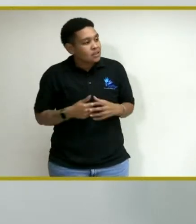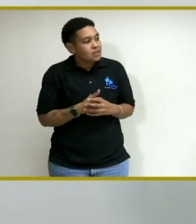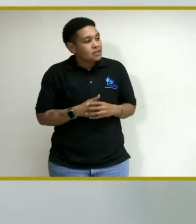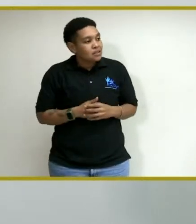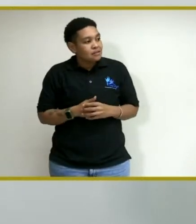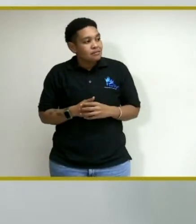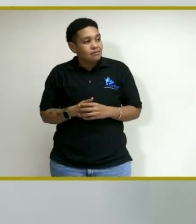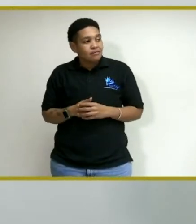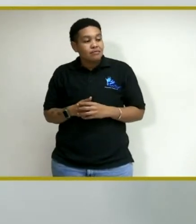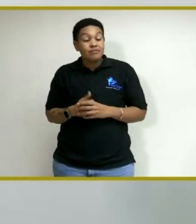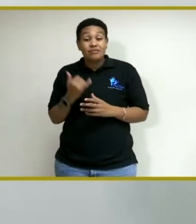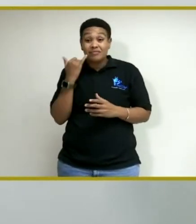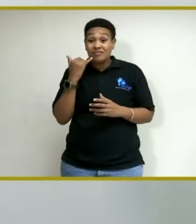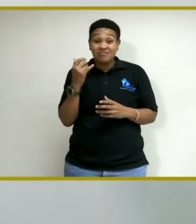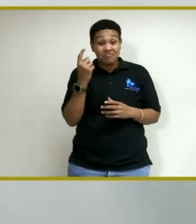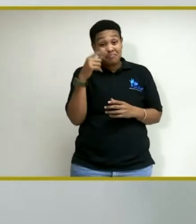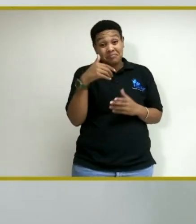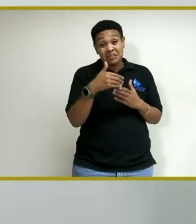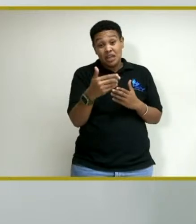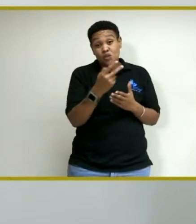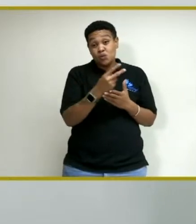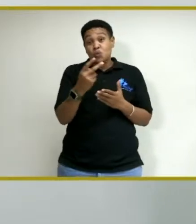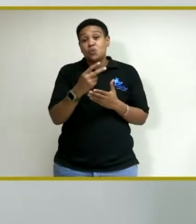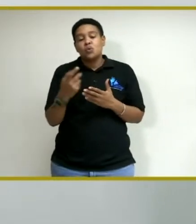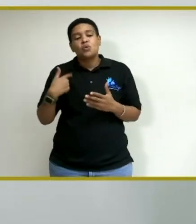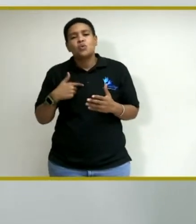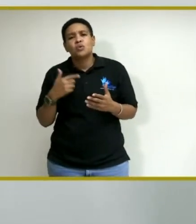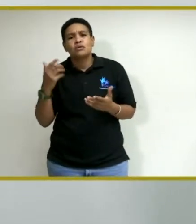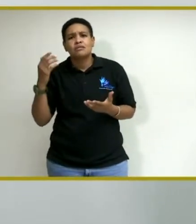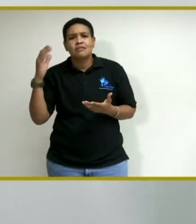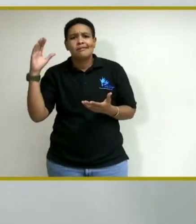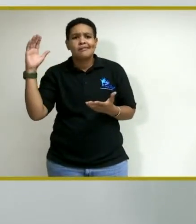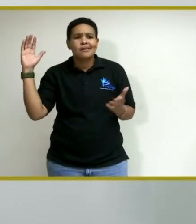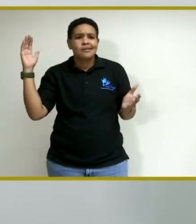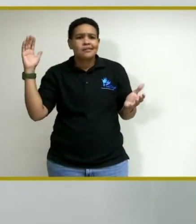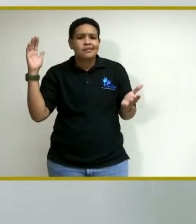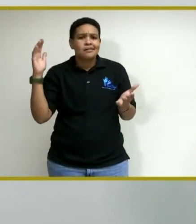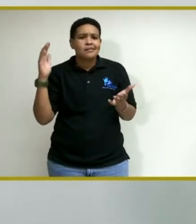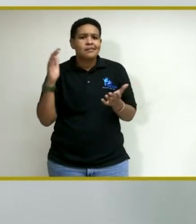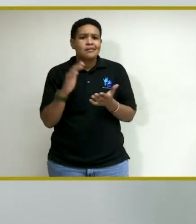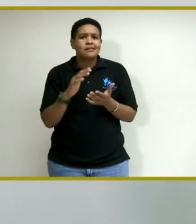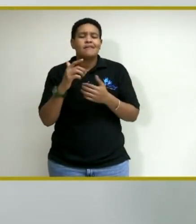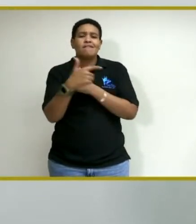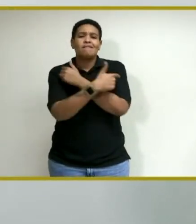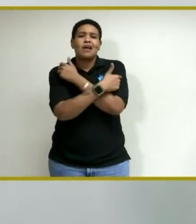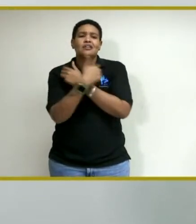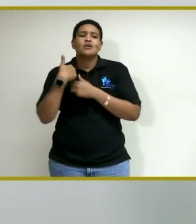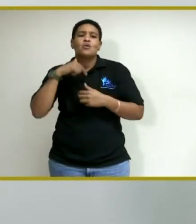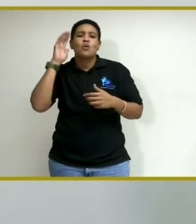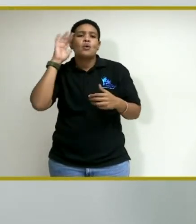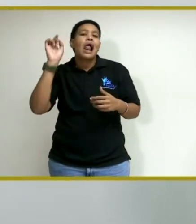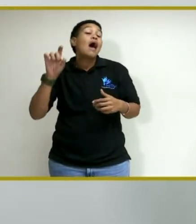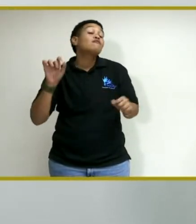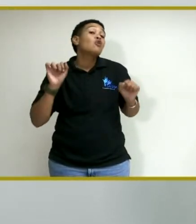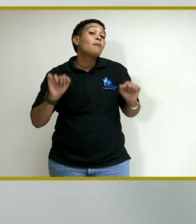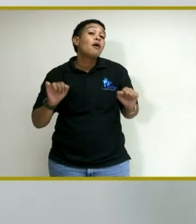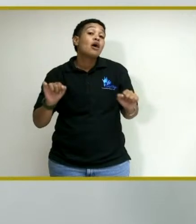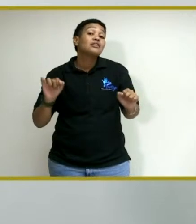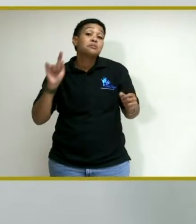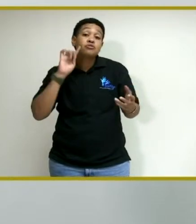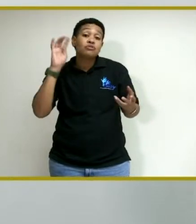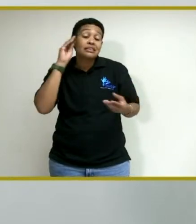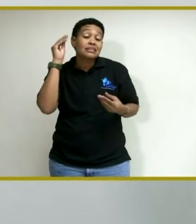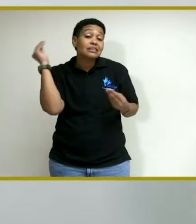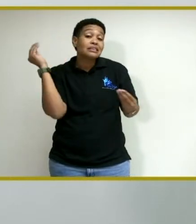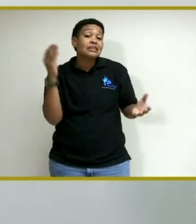if over the next 2 weeks we run low on vaccines, we're going to have to possibly say to